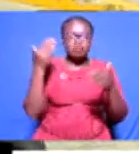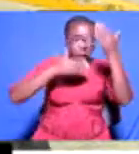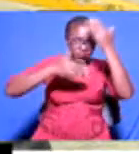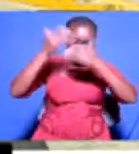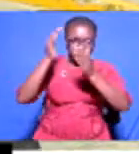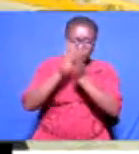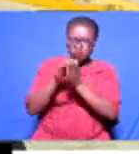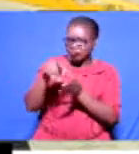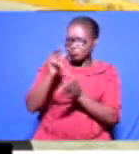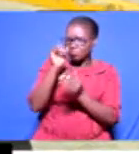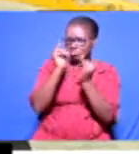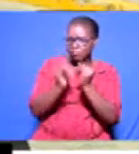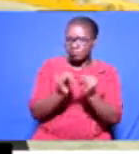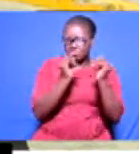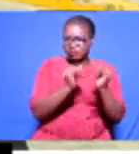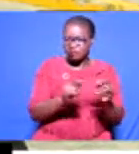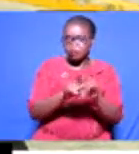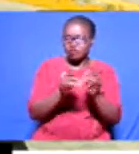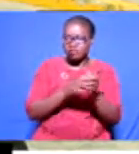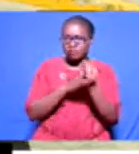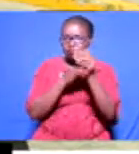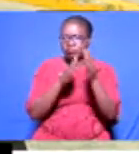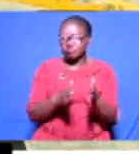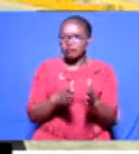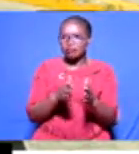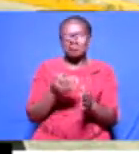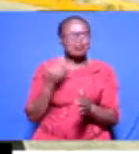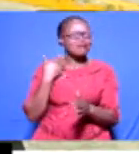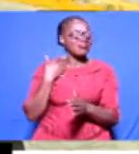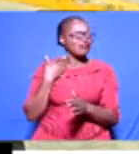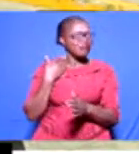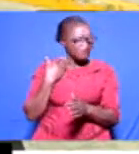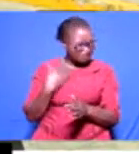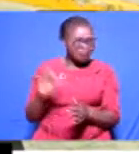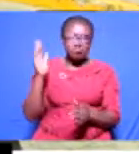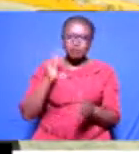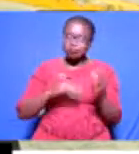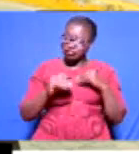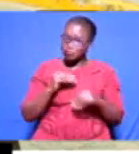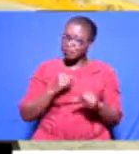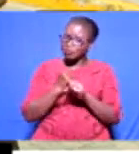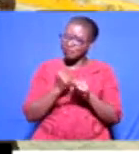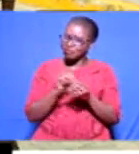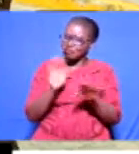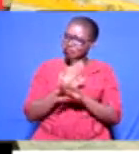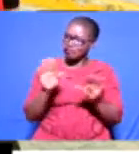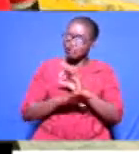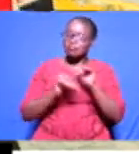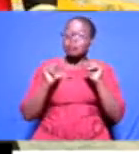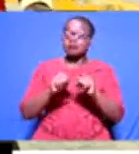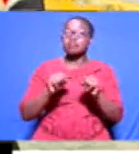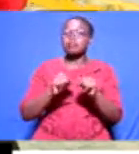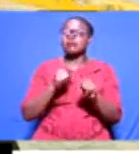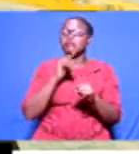binafsi kama kiongozi alikuwa amechukia ufisadi na alifanya lolote liwe kwamba wakati